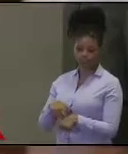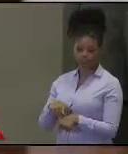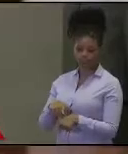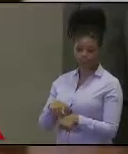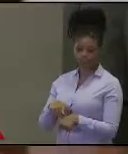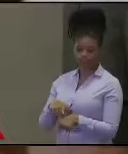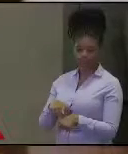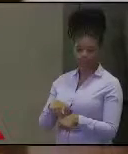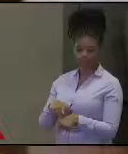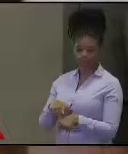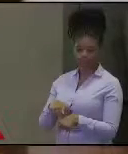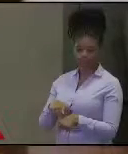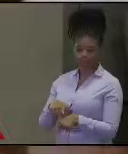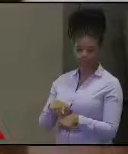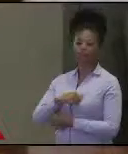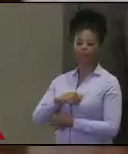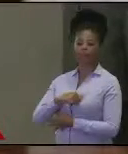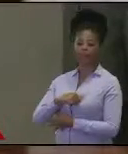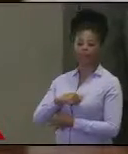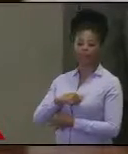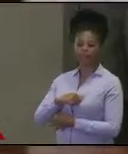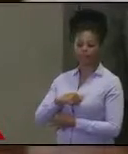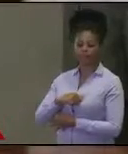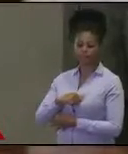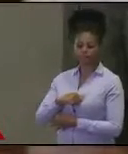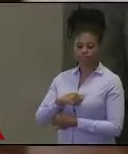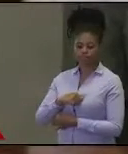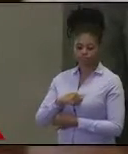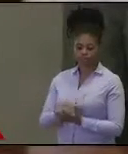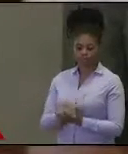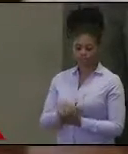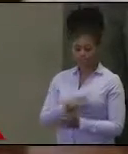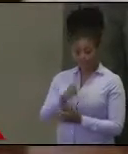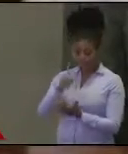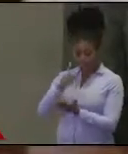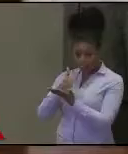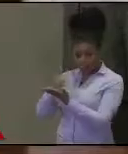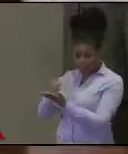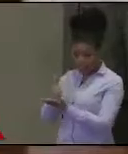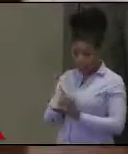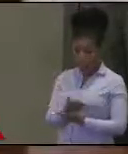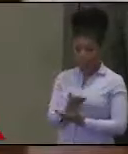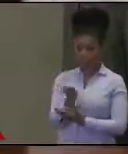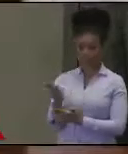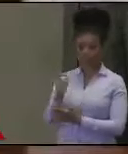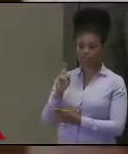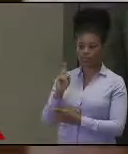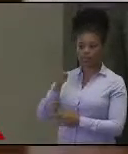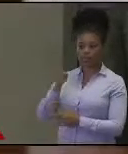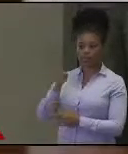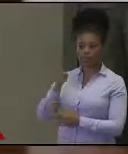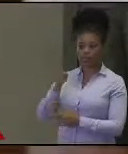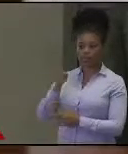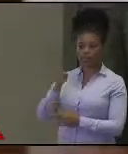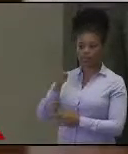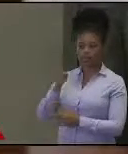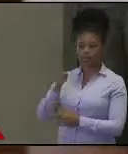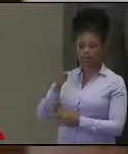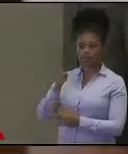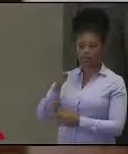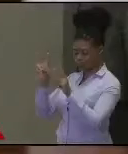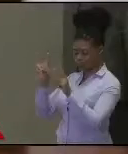How painful it is. So as you sit here, think about such